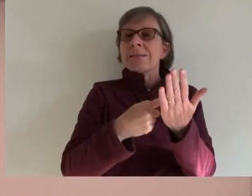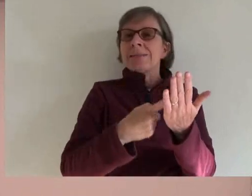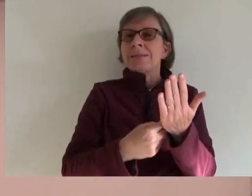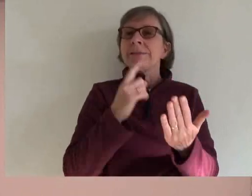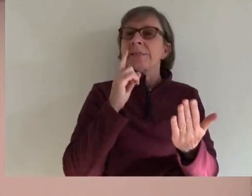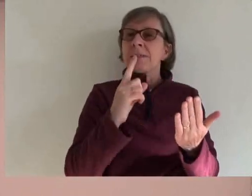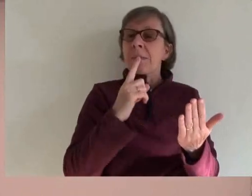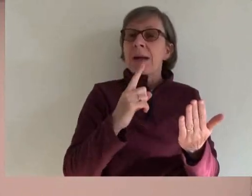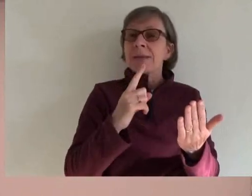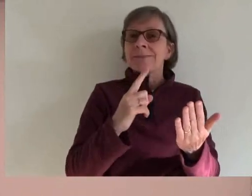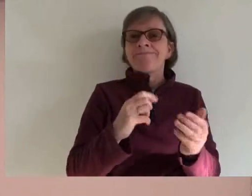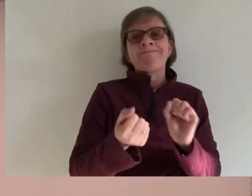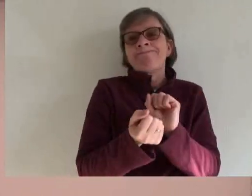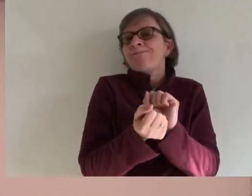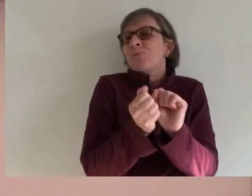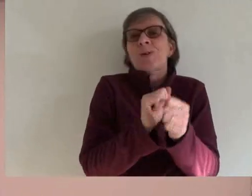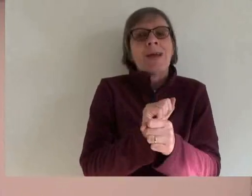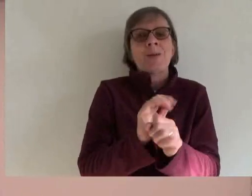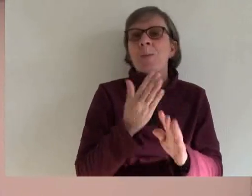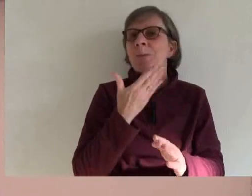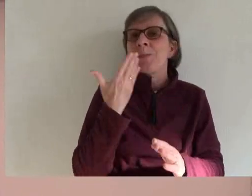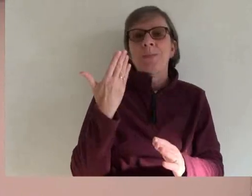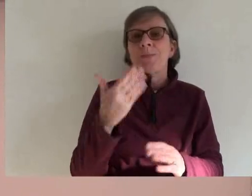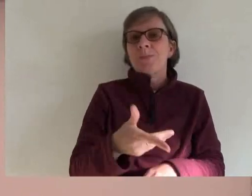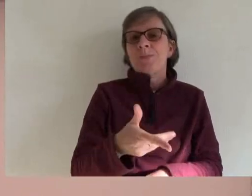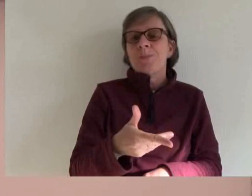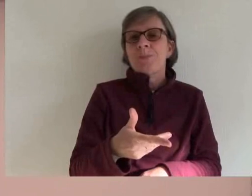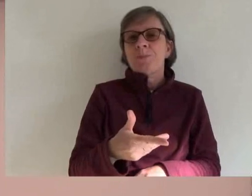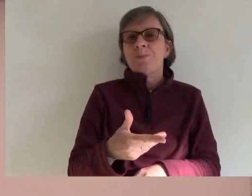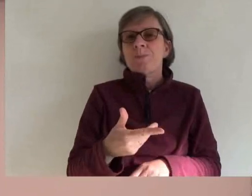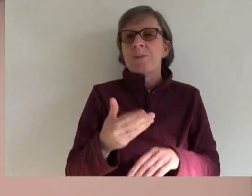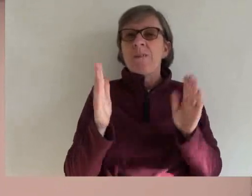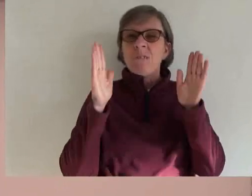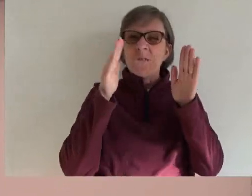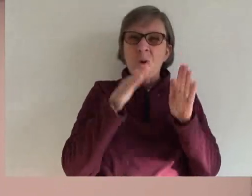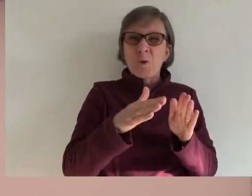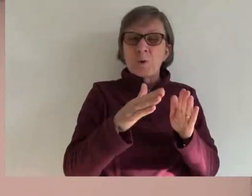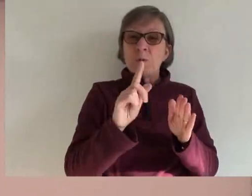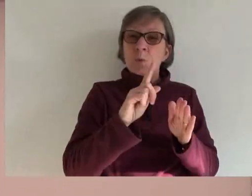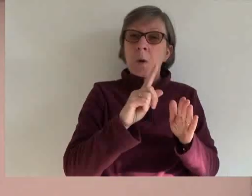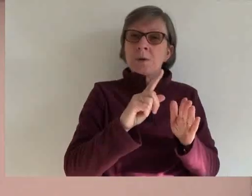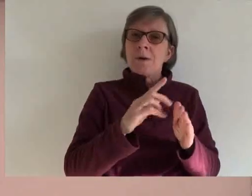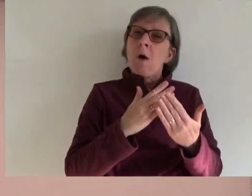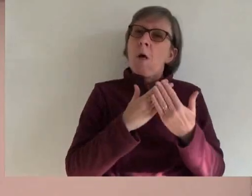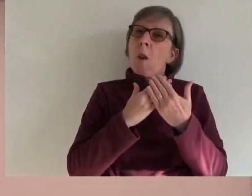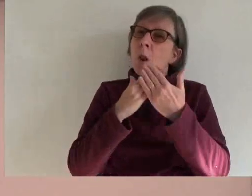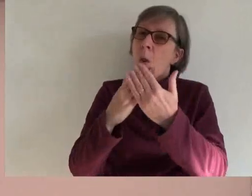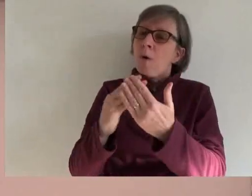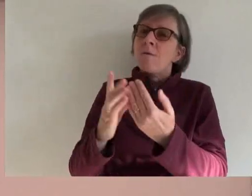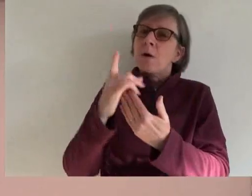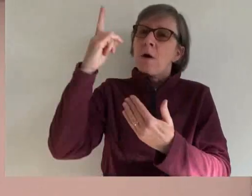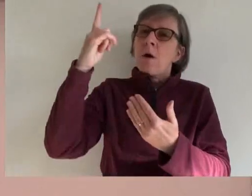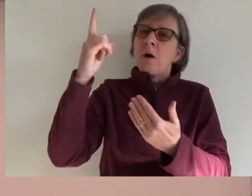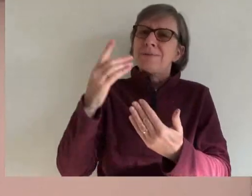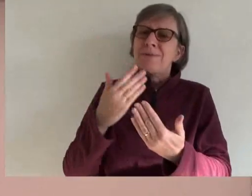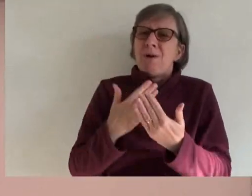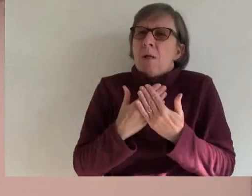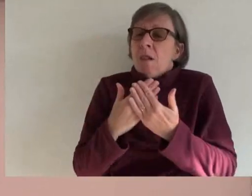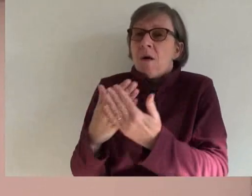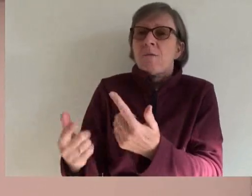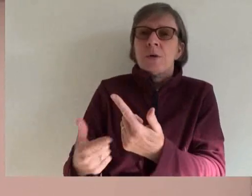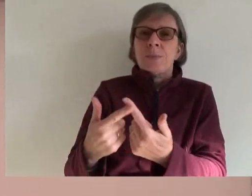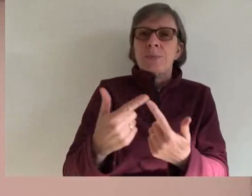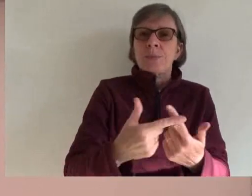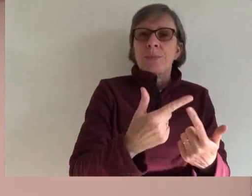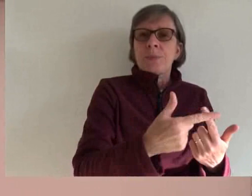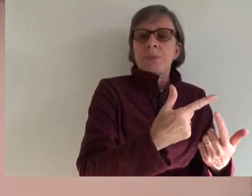in a changing world. The emphasis is on love, that commandment to love God, to love others, and